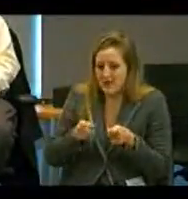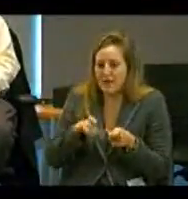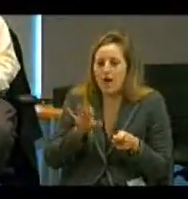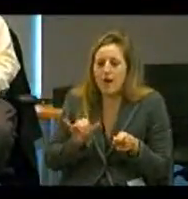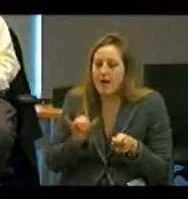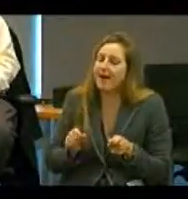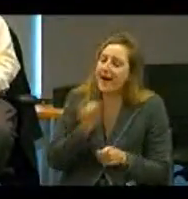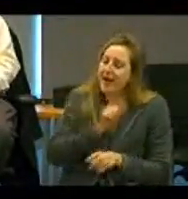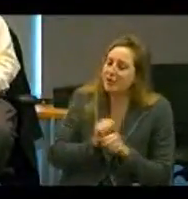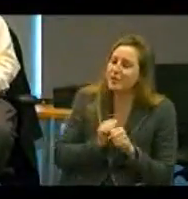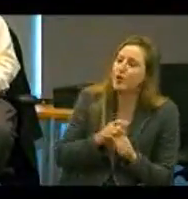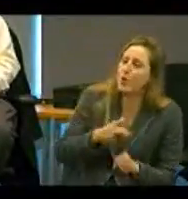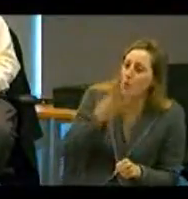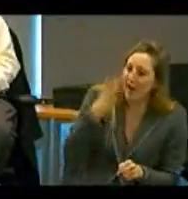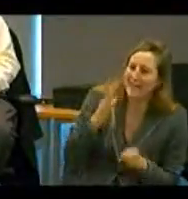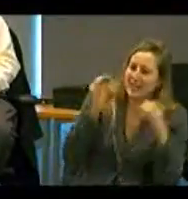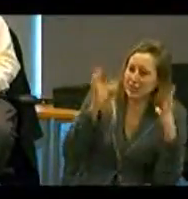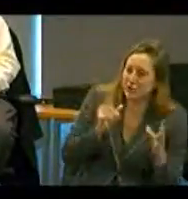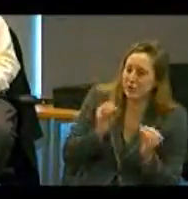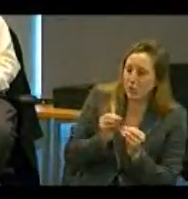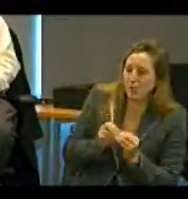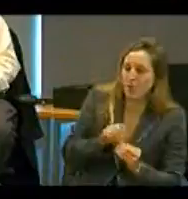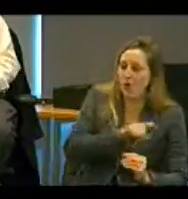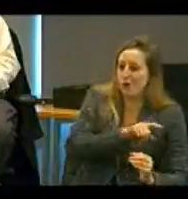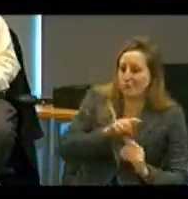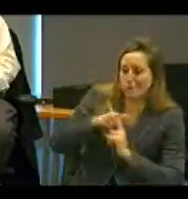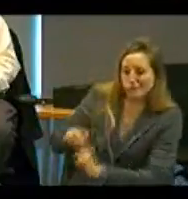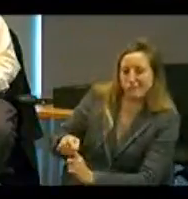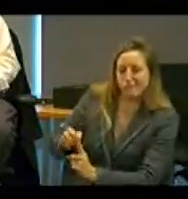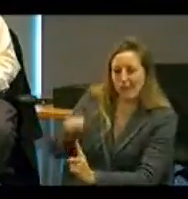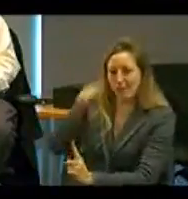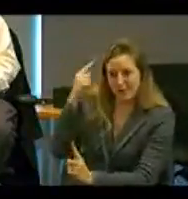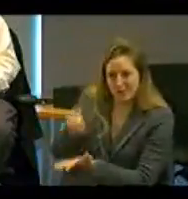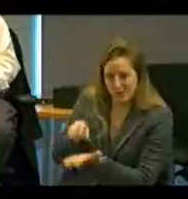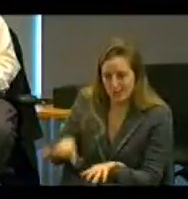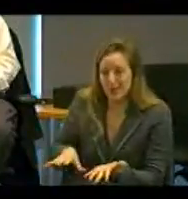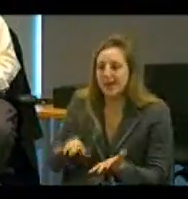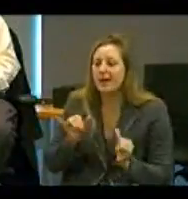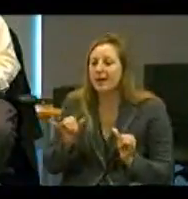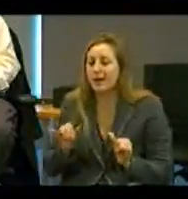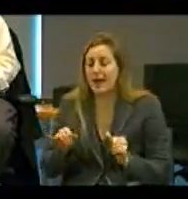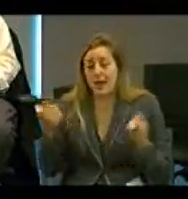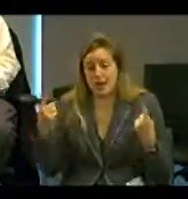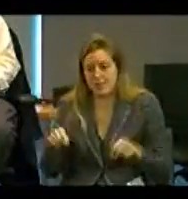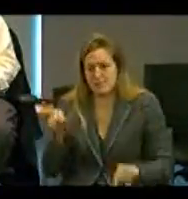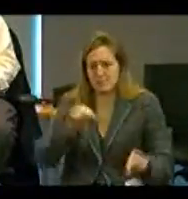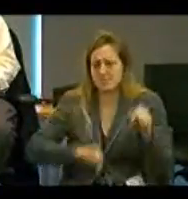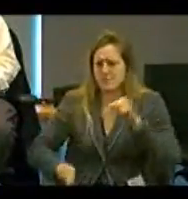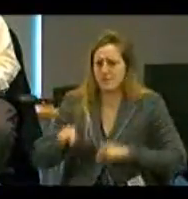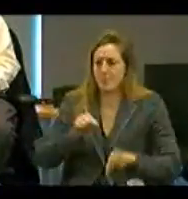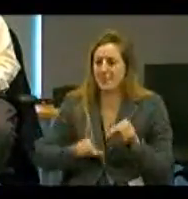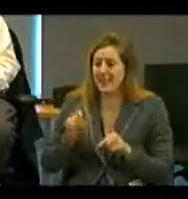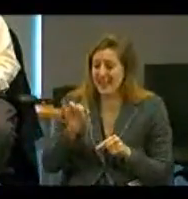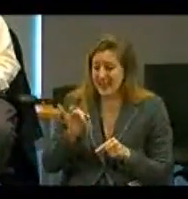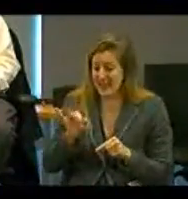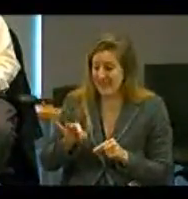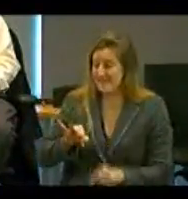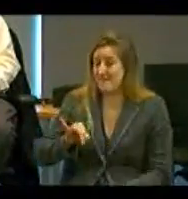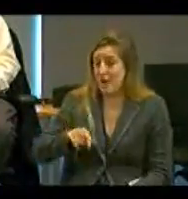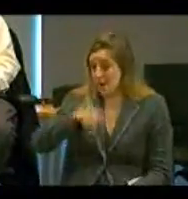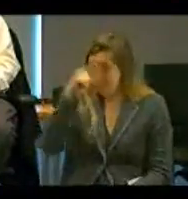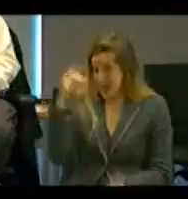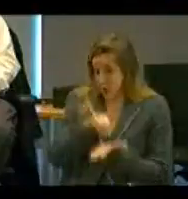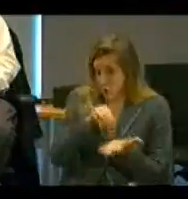to. They estimate, though, that if black students were taught by all black teachers, it would reduce their odds of receiving a suspension by about